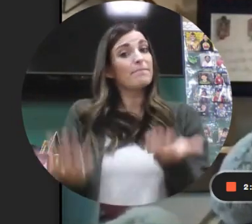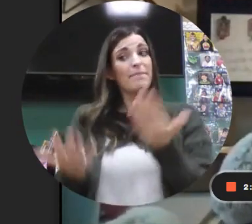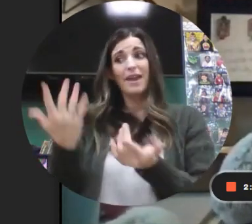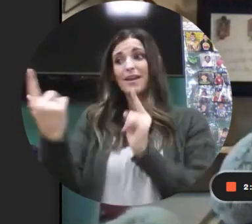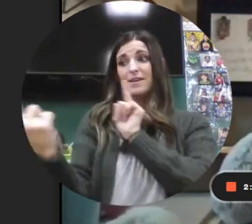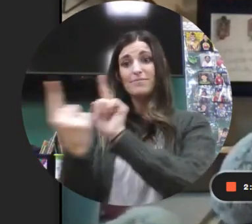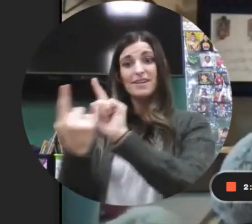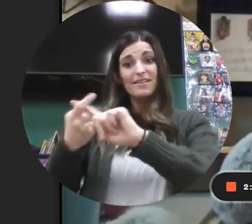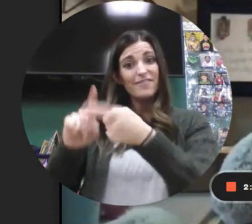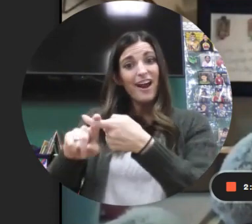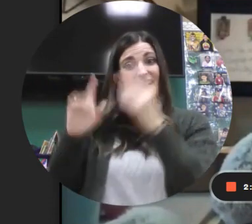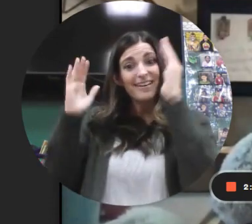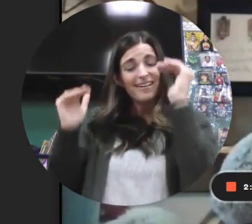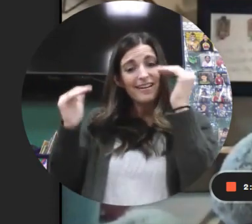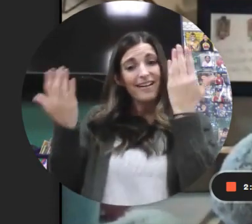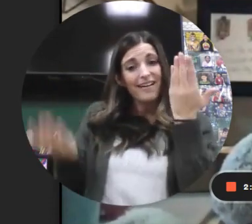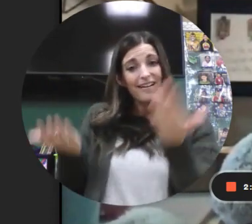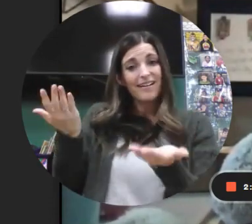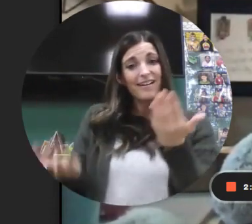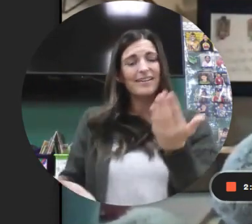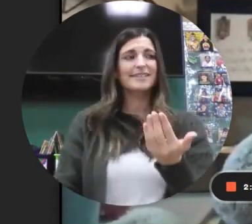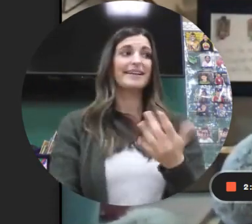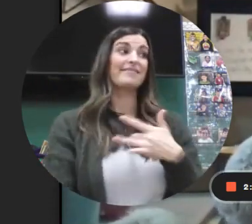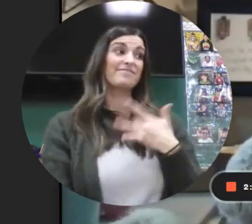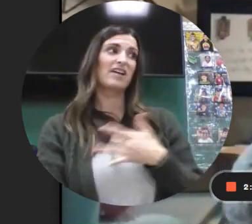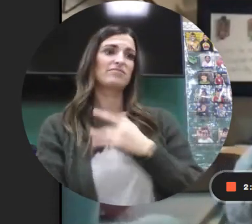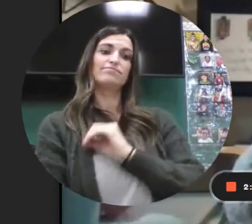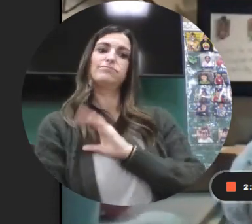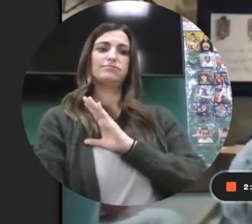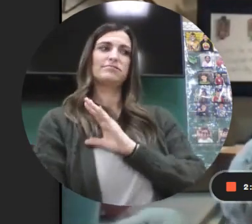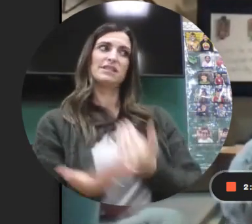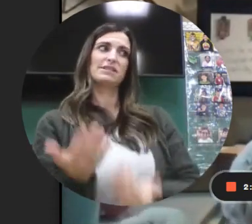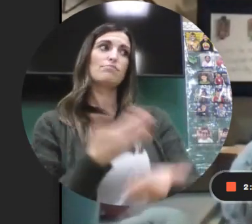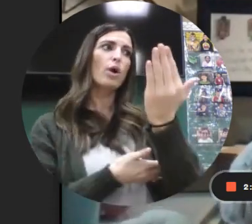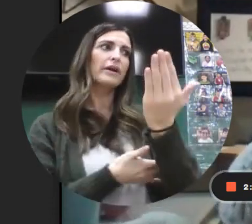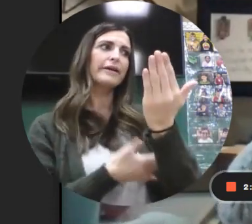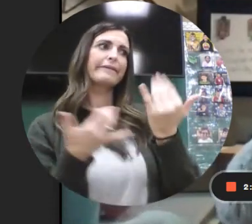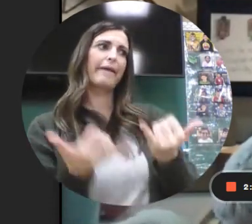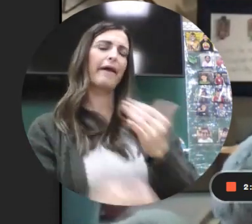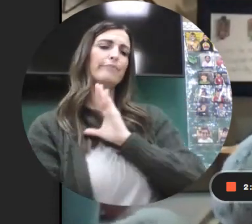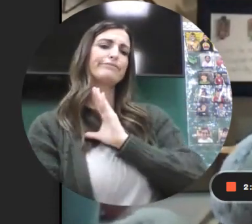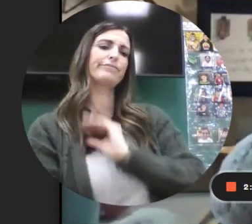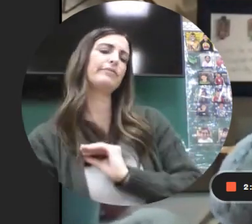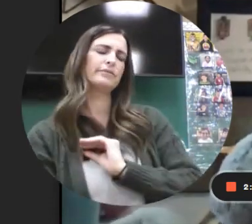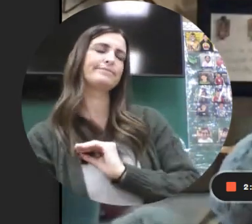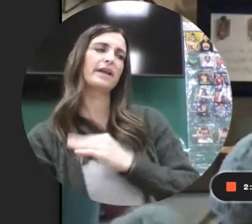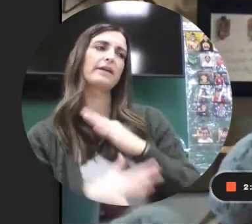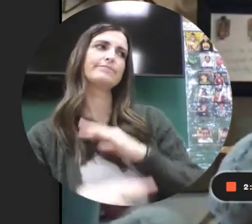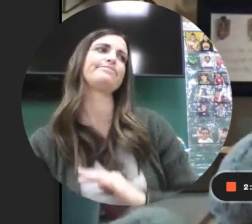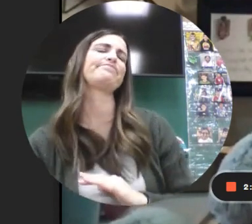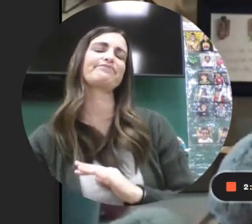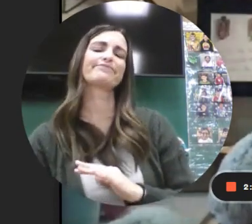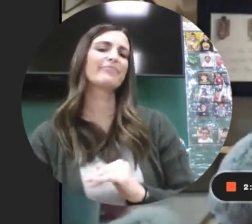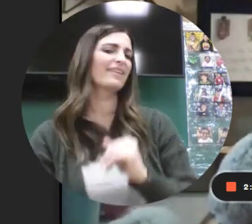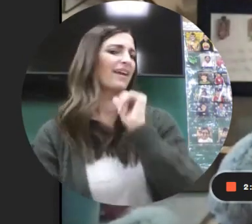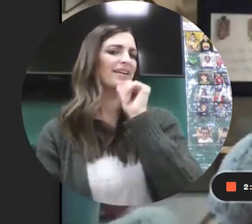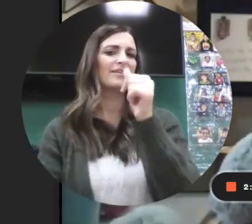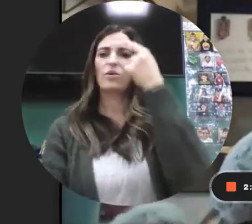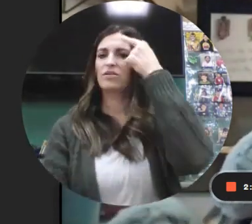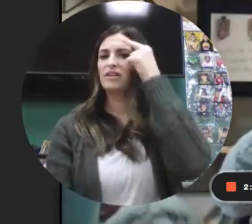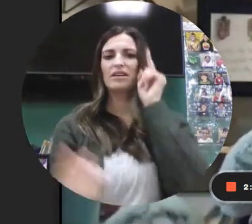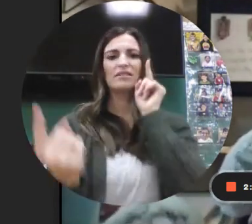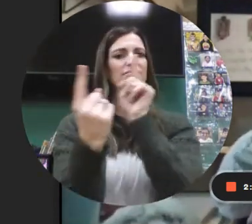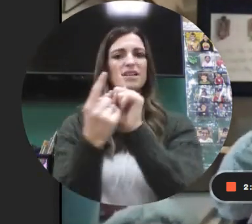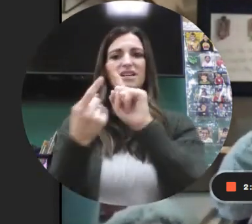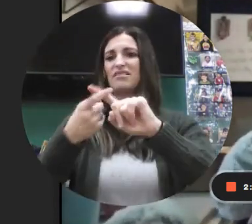sounded hopeful, like I had felt this morning. I sighed. "I tried, but I don't think I can do this.